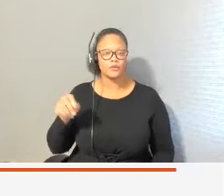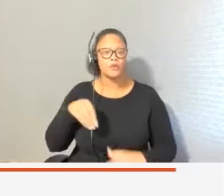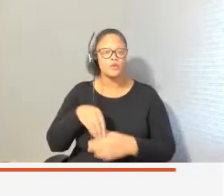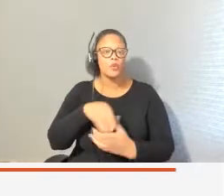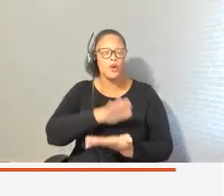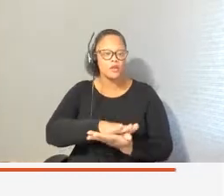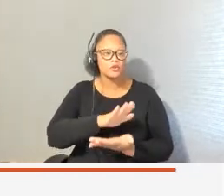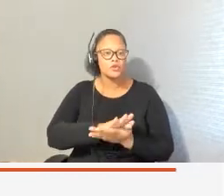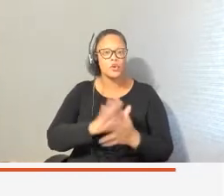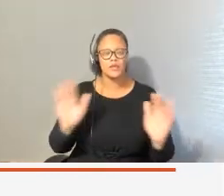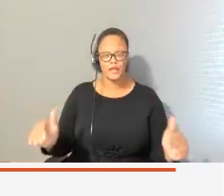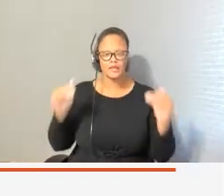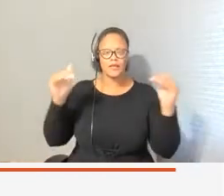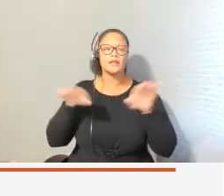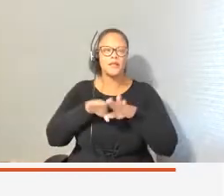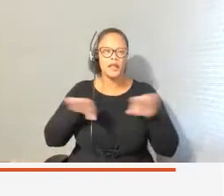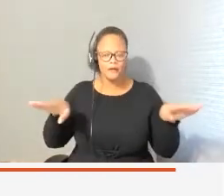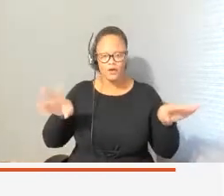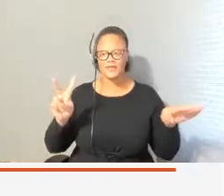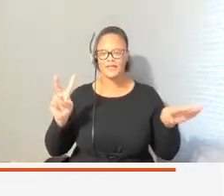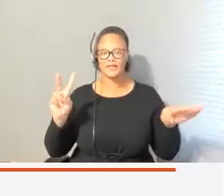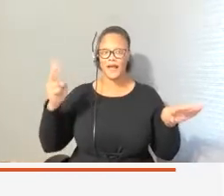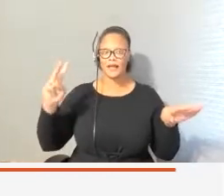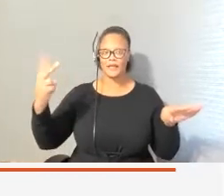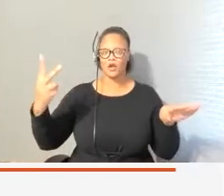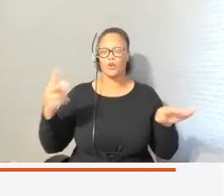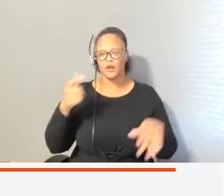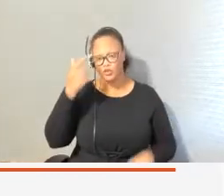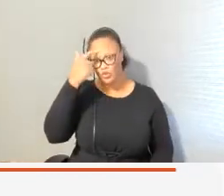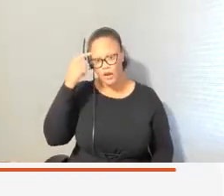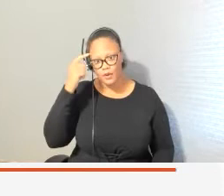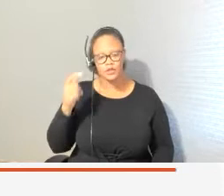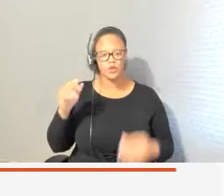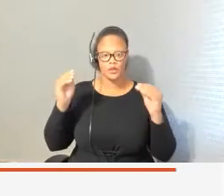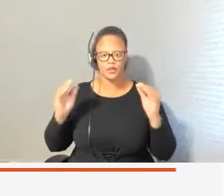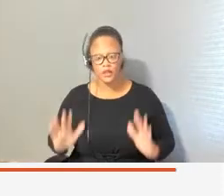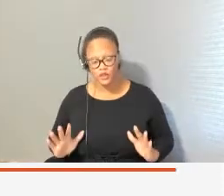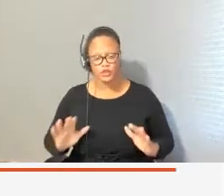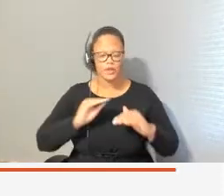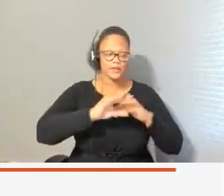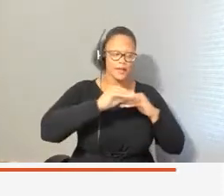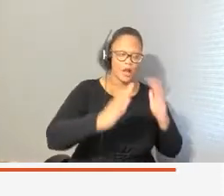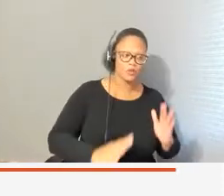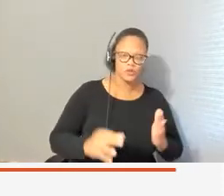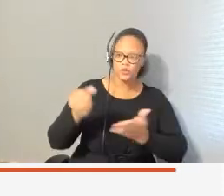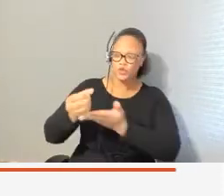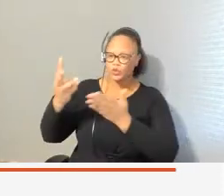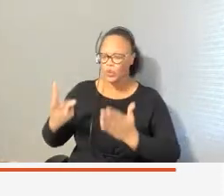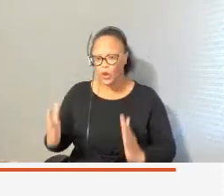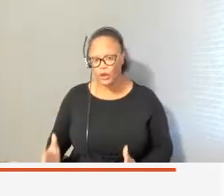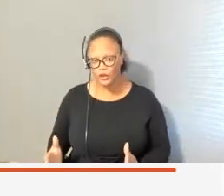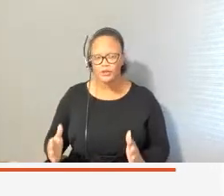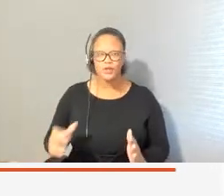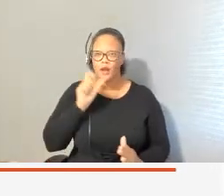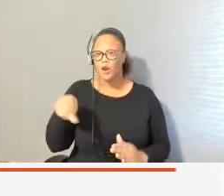of trauma called secondary trauma, where our teachers are being burnt out, our counselors, our social workers. This is not just in our school systems.